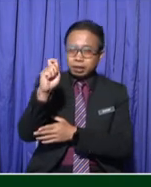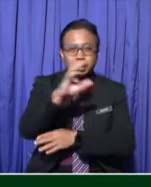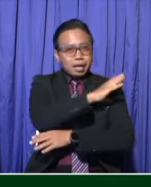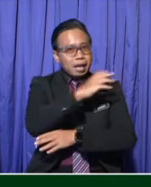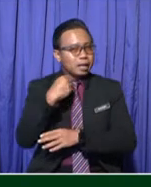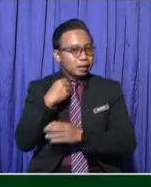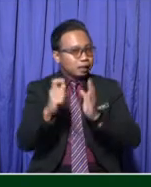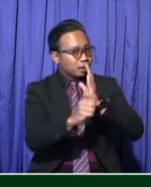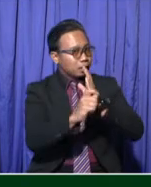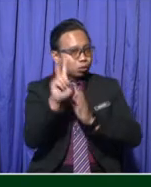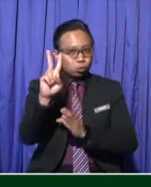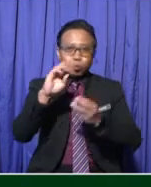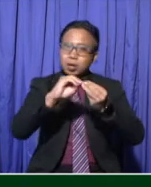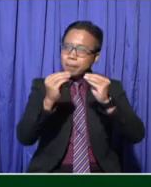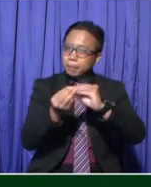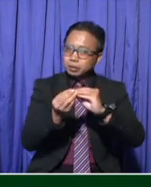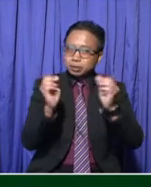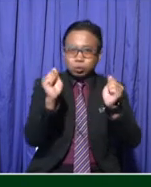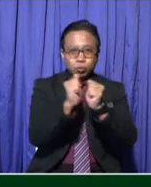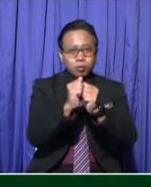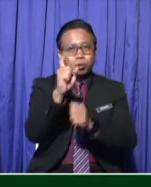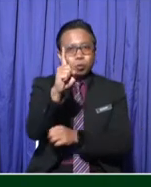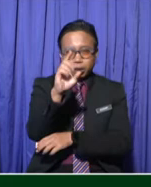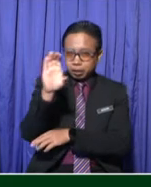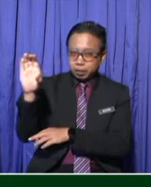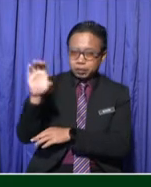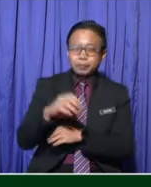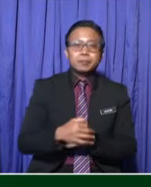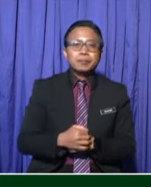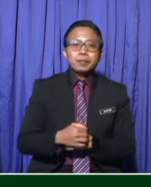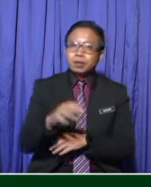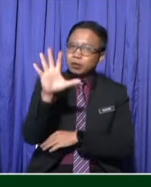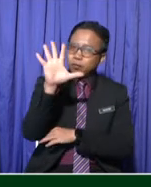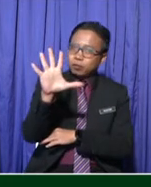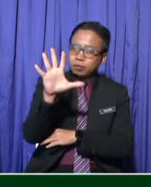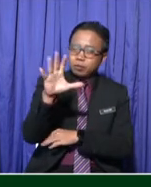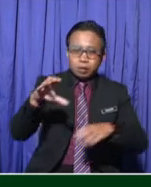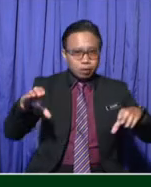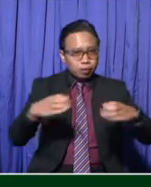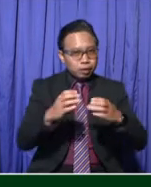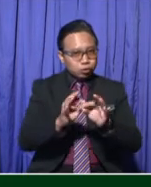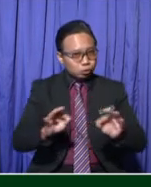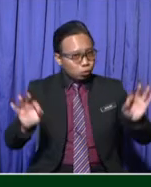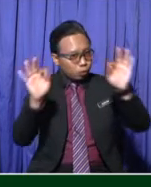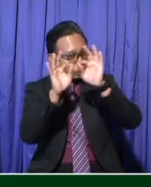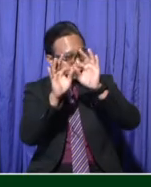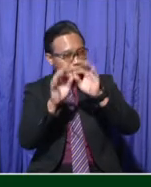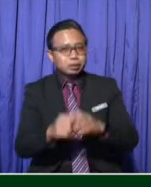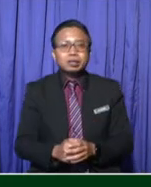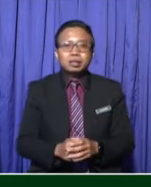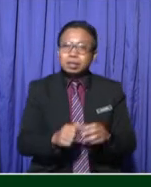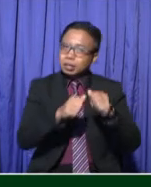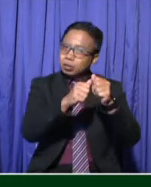two numbers with the sum within 100. Fifth, create stories involving